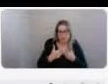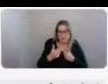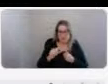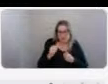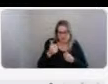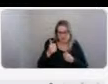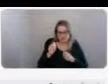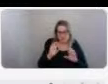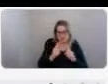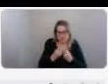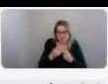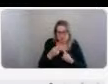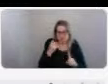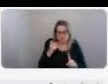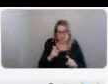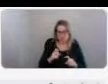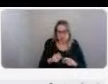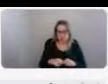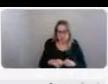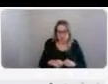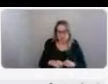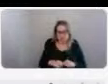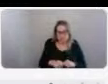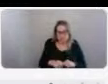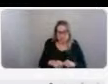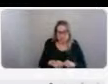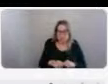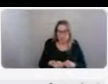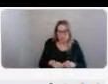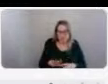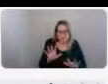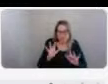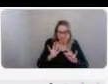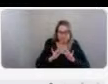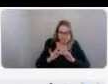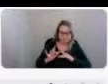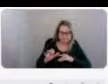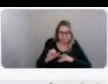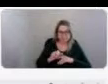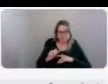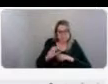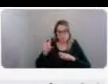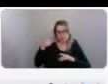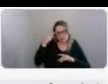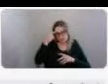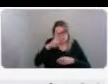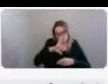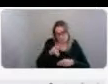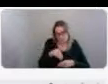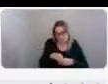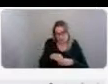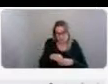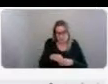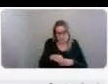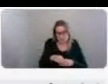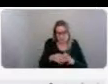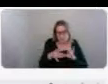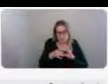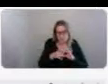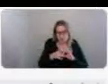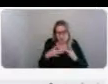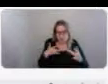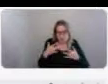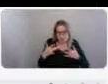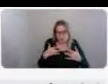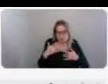district from a practical standpoint it places a burden on most forms of political participation a related concern is the